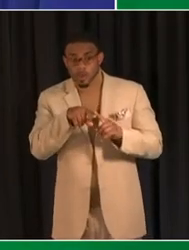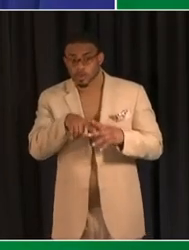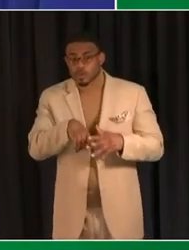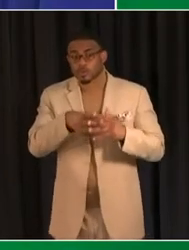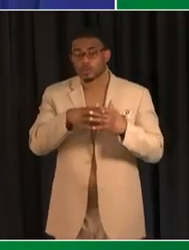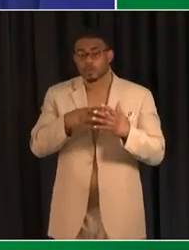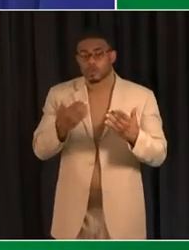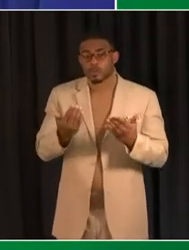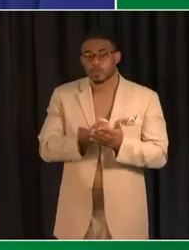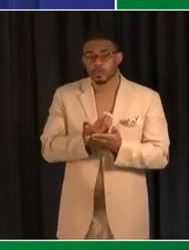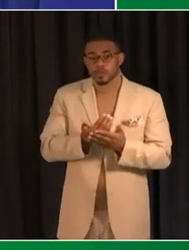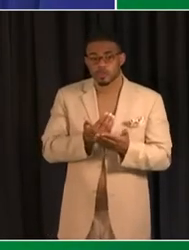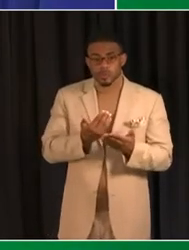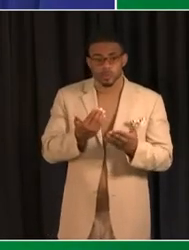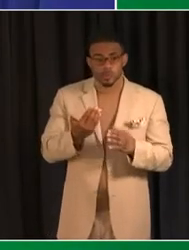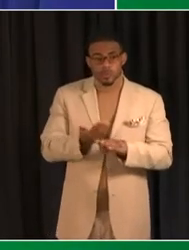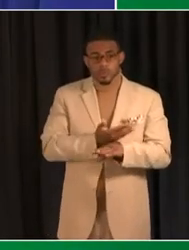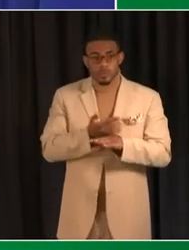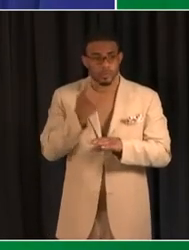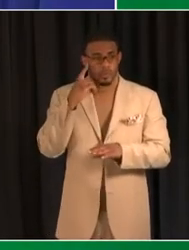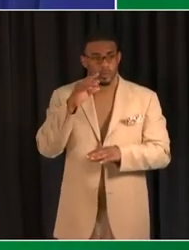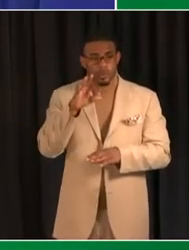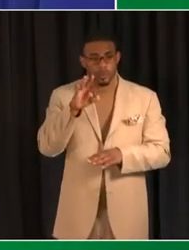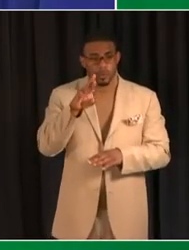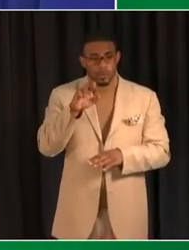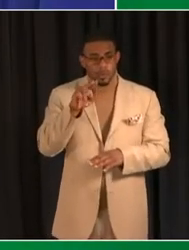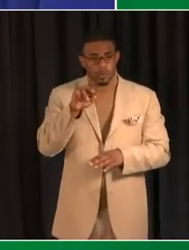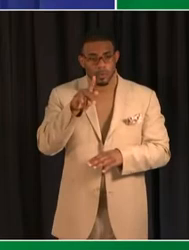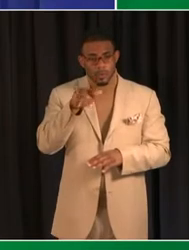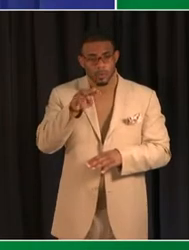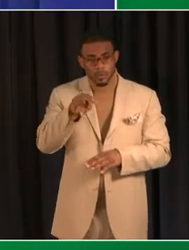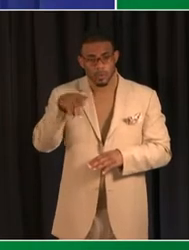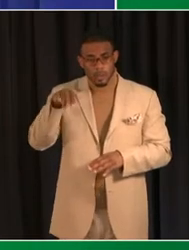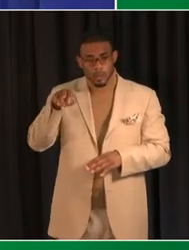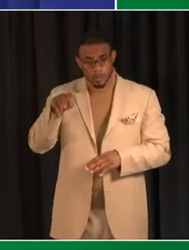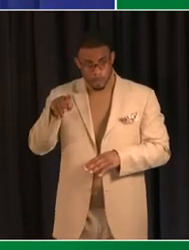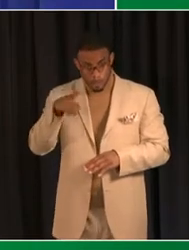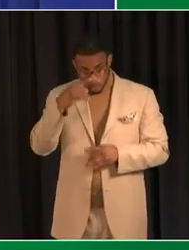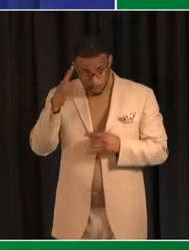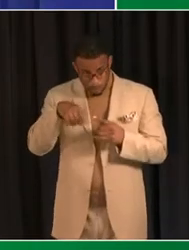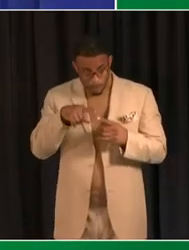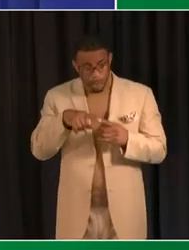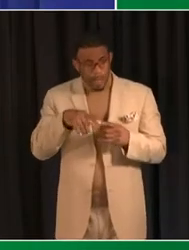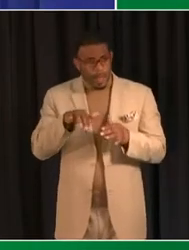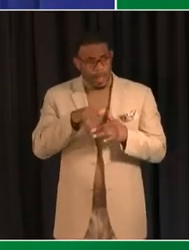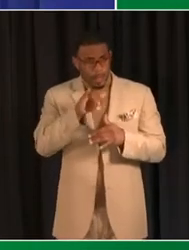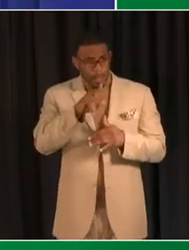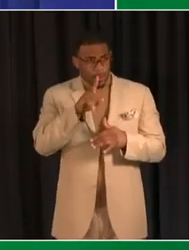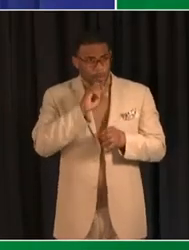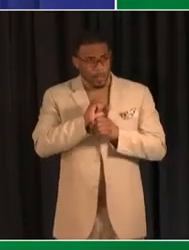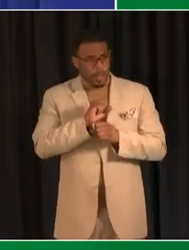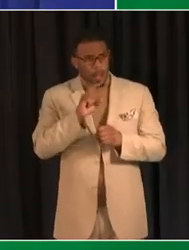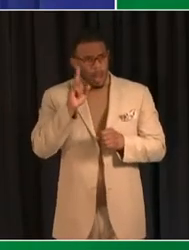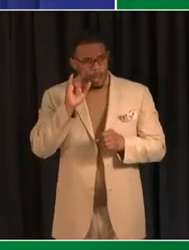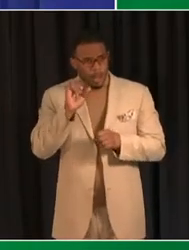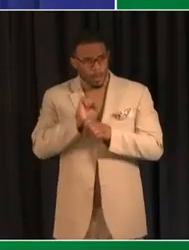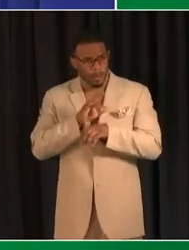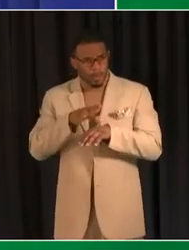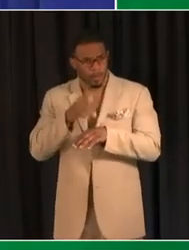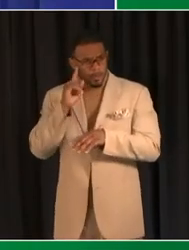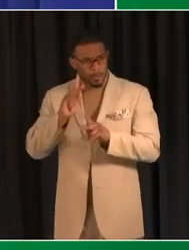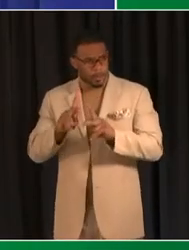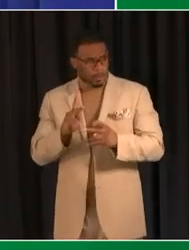also embarking upon a renovation of Franklin Park. Have you thought about how that would actually